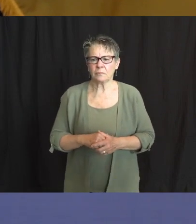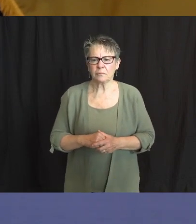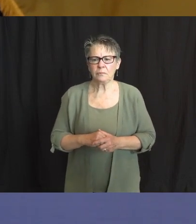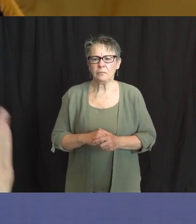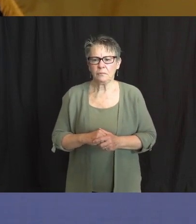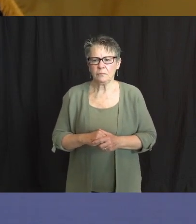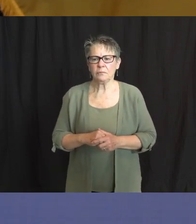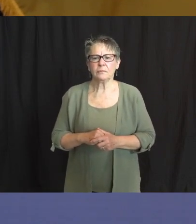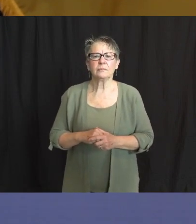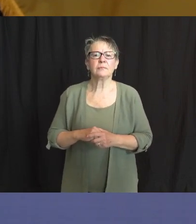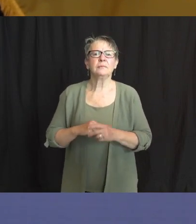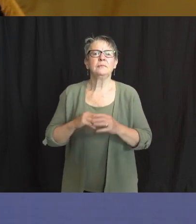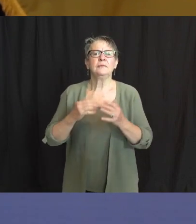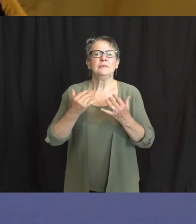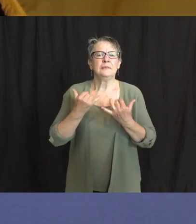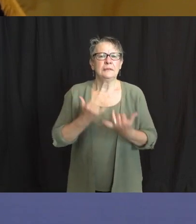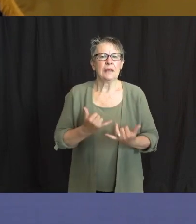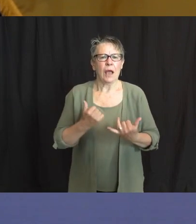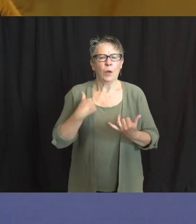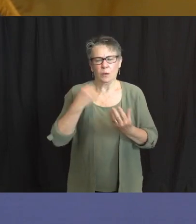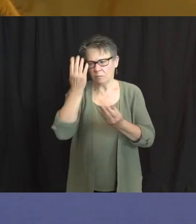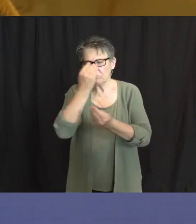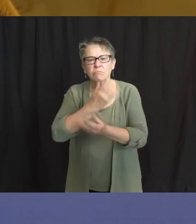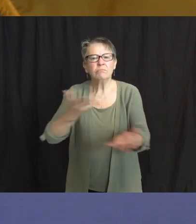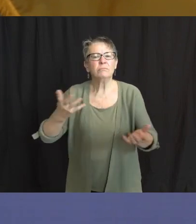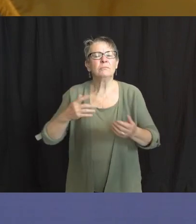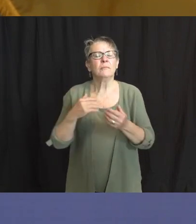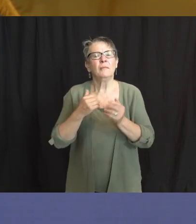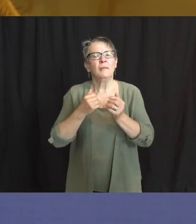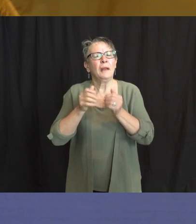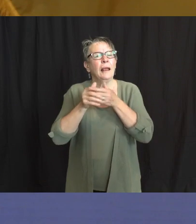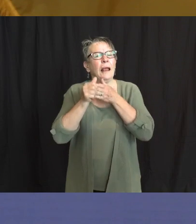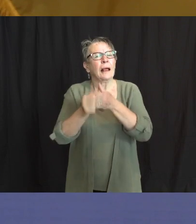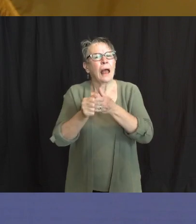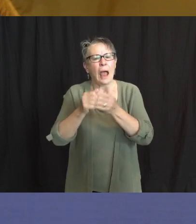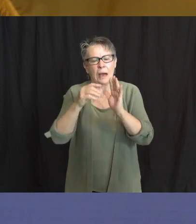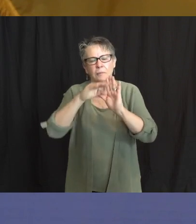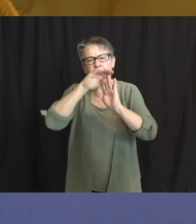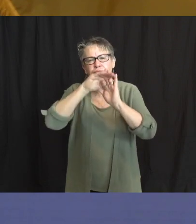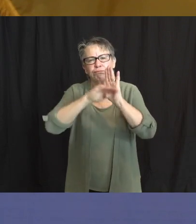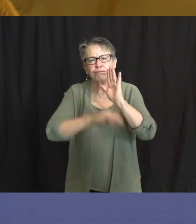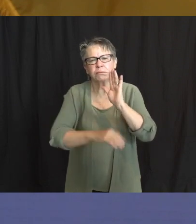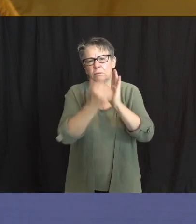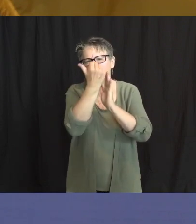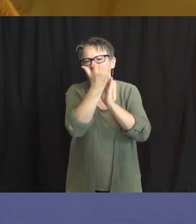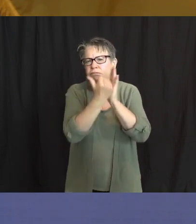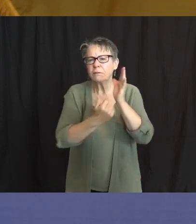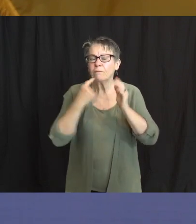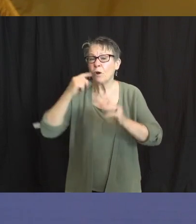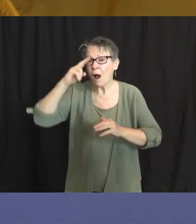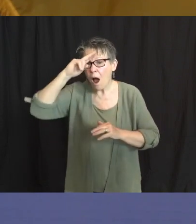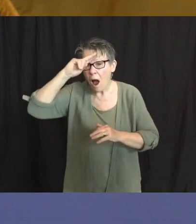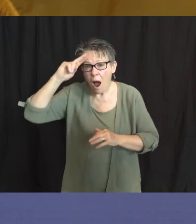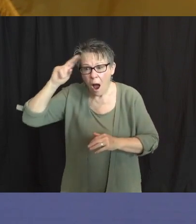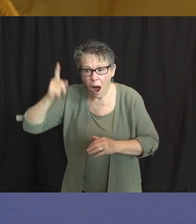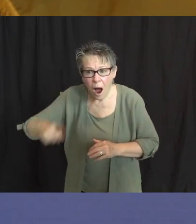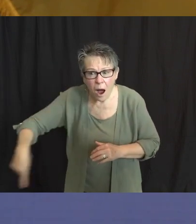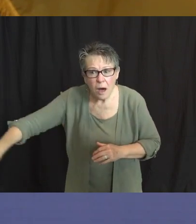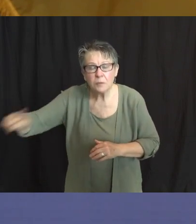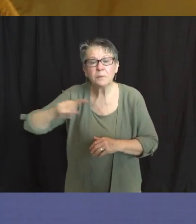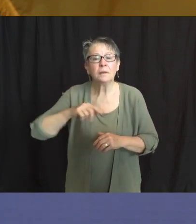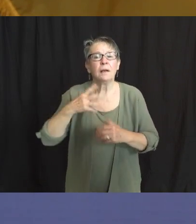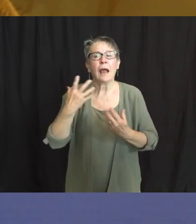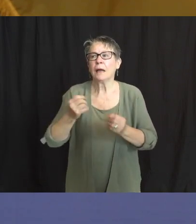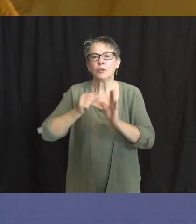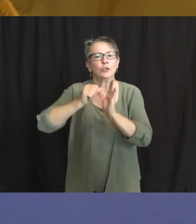centers on conditions to resume elective procedures. Generally, facilities resuming elective services